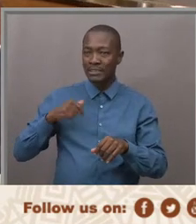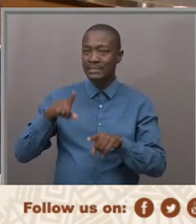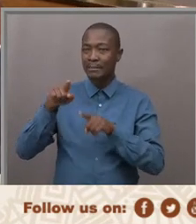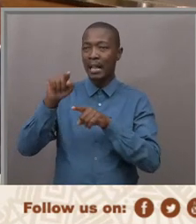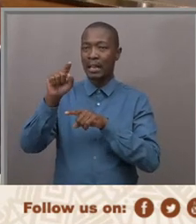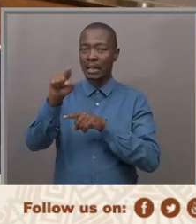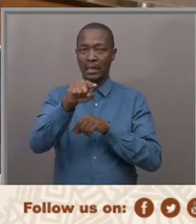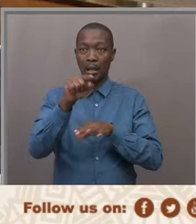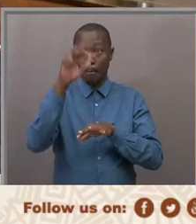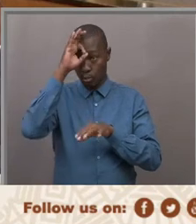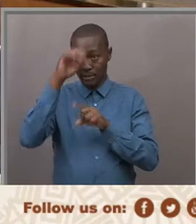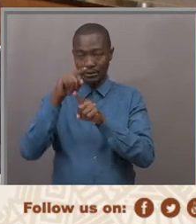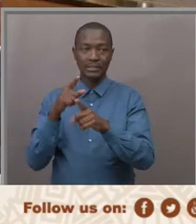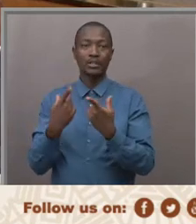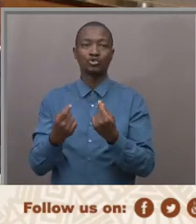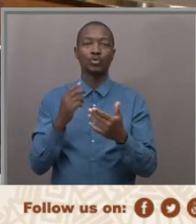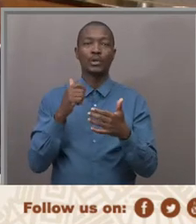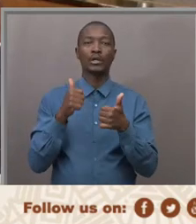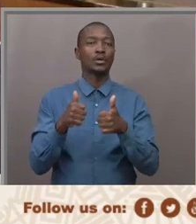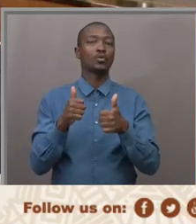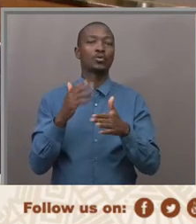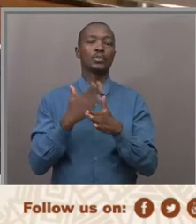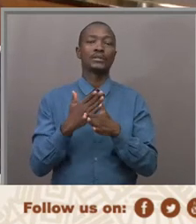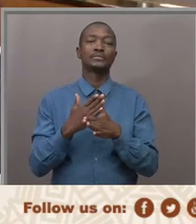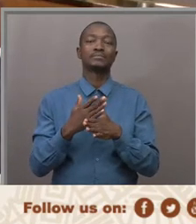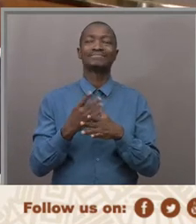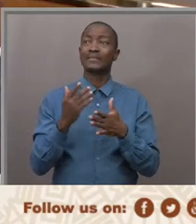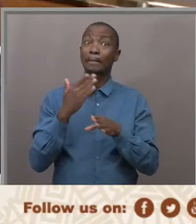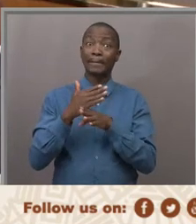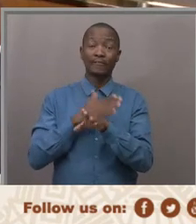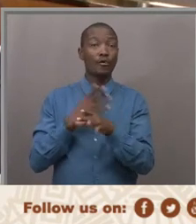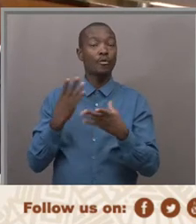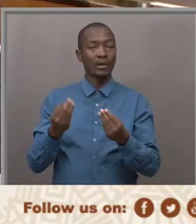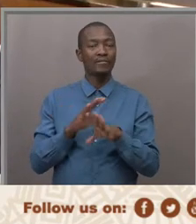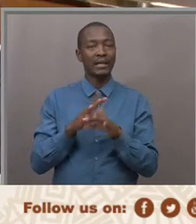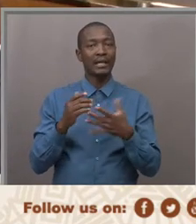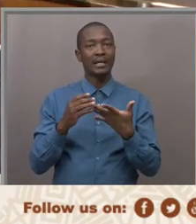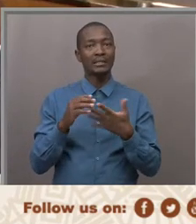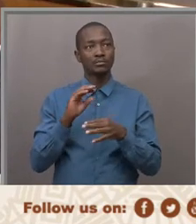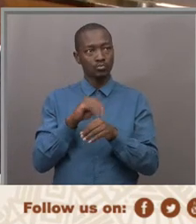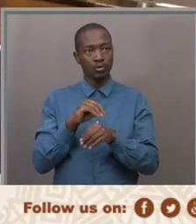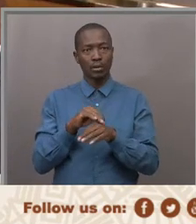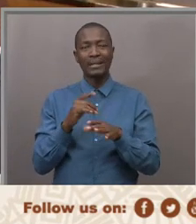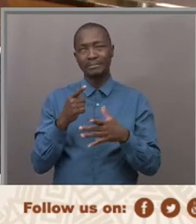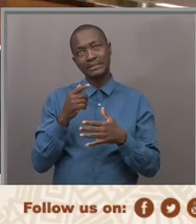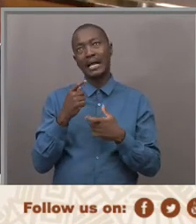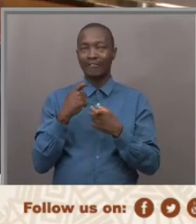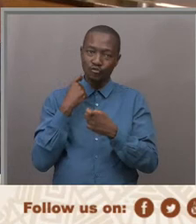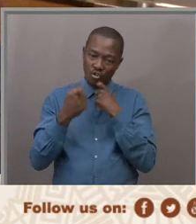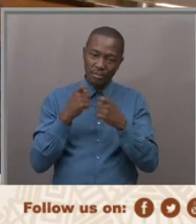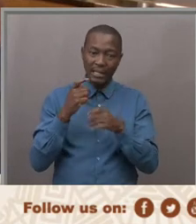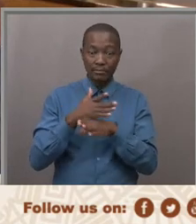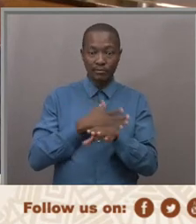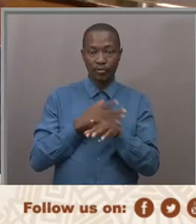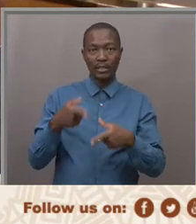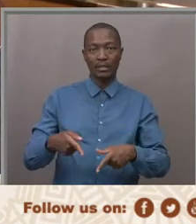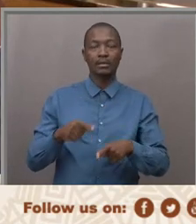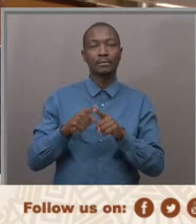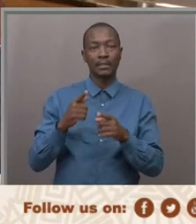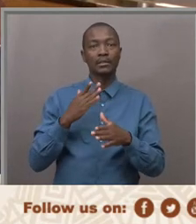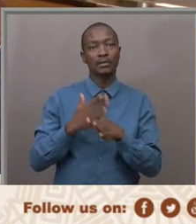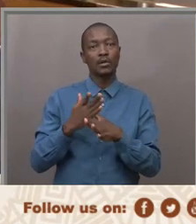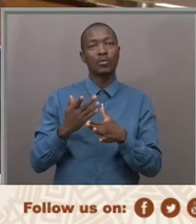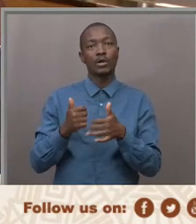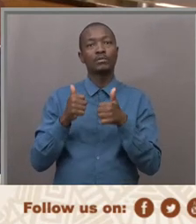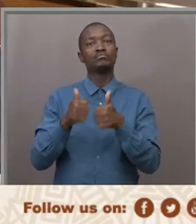are doing a great job now. We have had problems before. I've complained to this house. But they are doing a great job working with the South